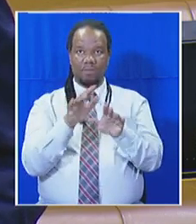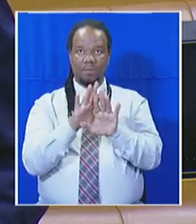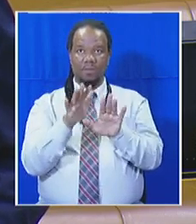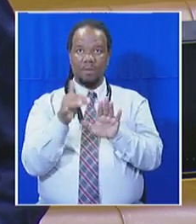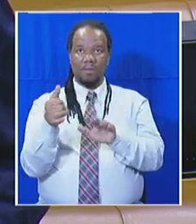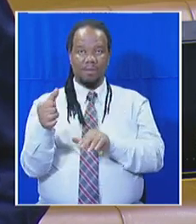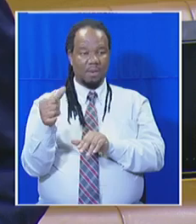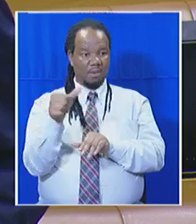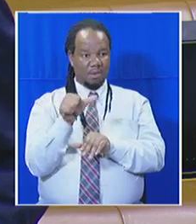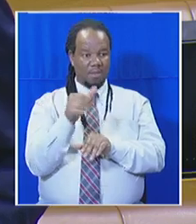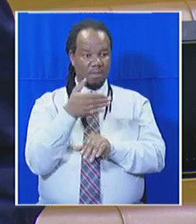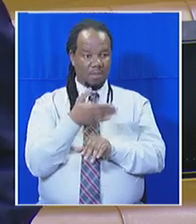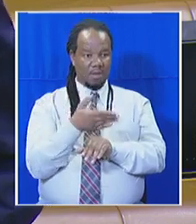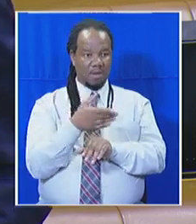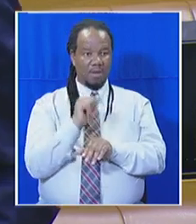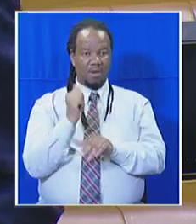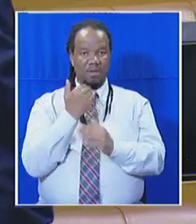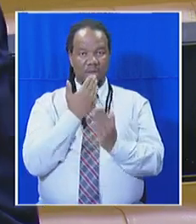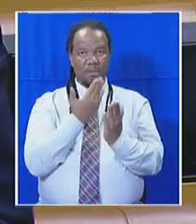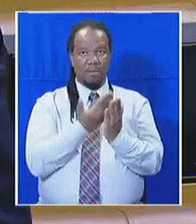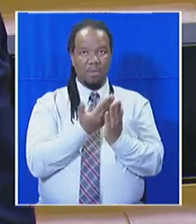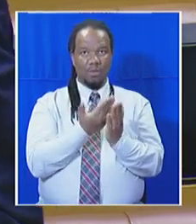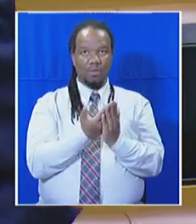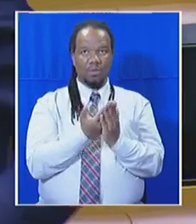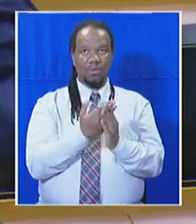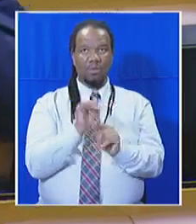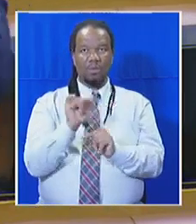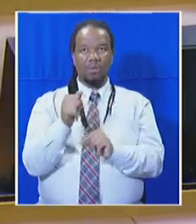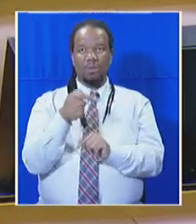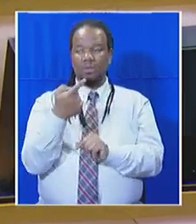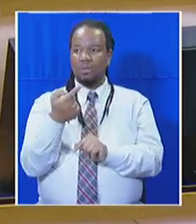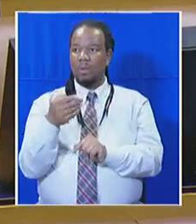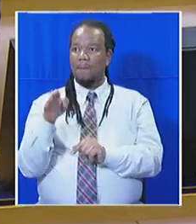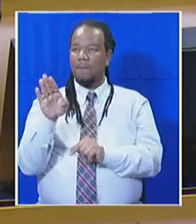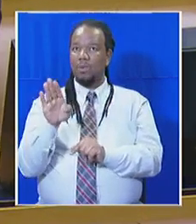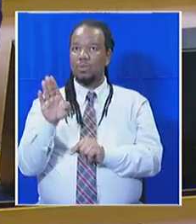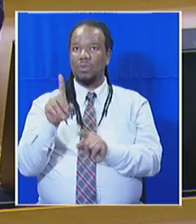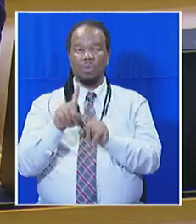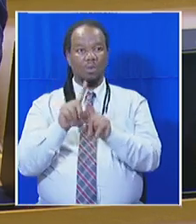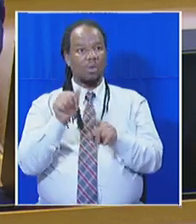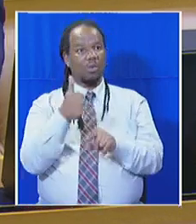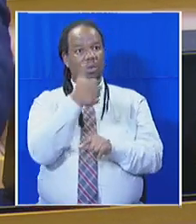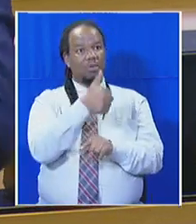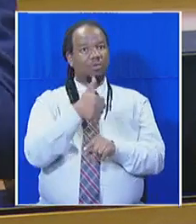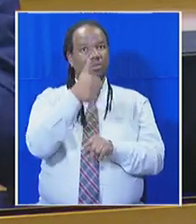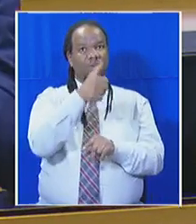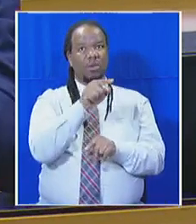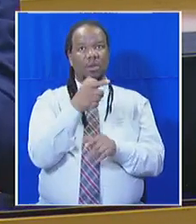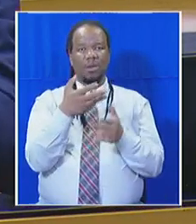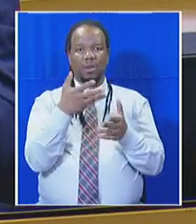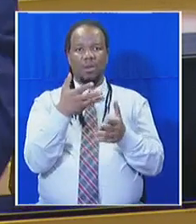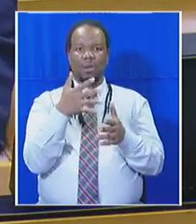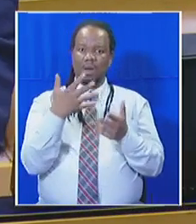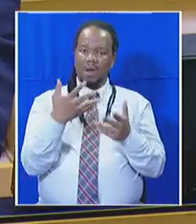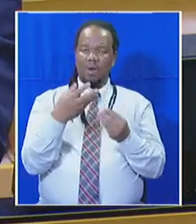the House as a substantial motion. Either you say that to the Honorable Bozoli or to the Honorable Chief Whip. That's how we deal with